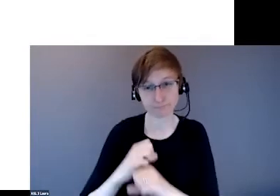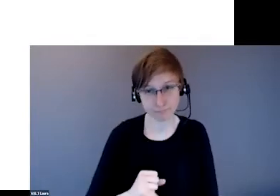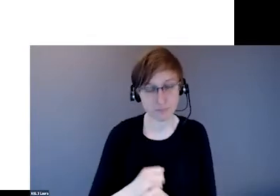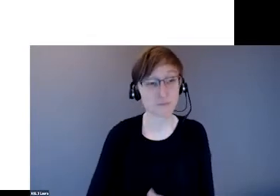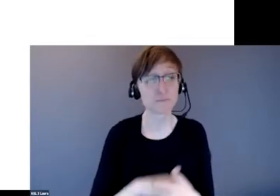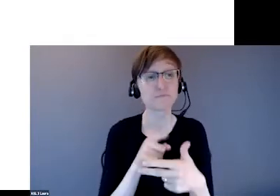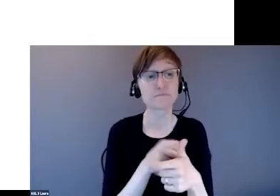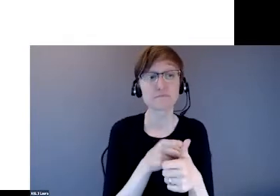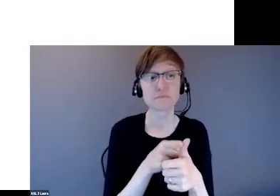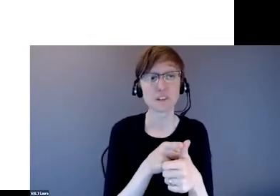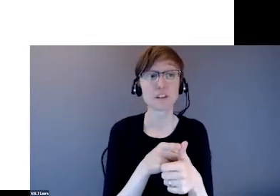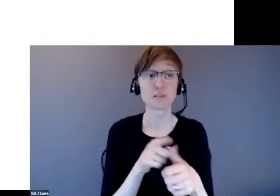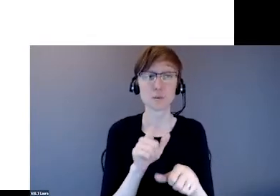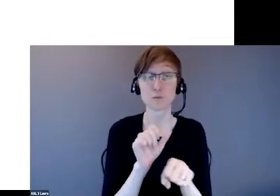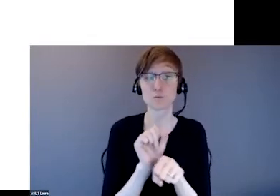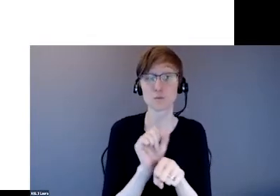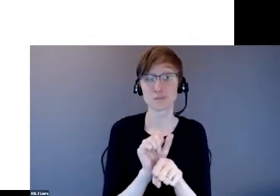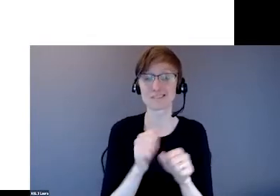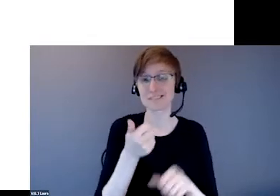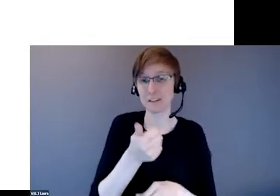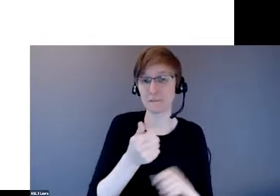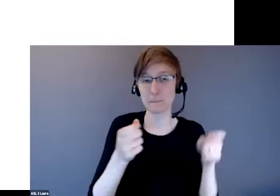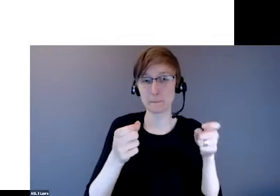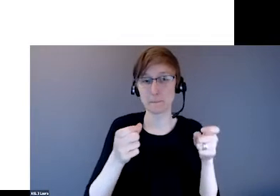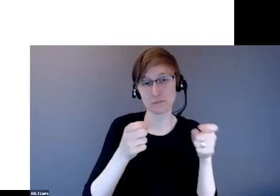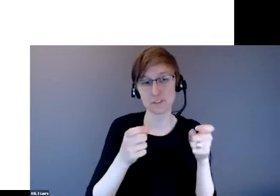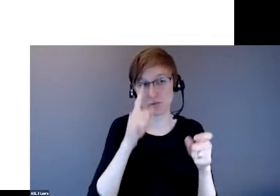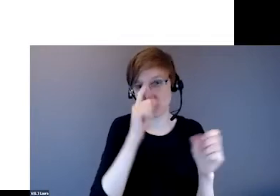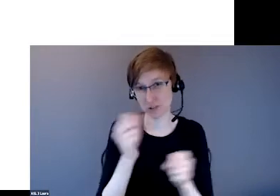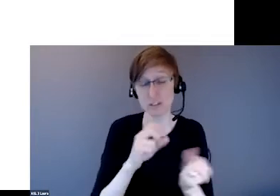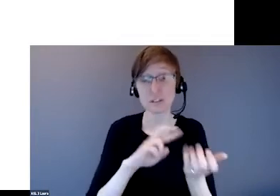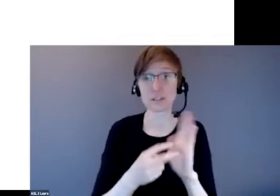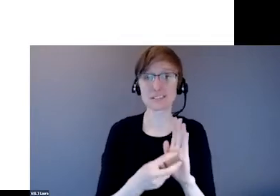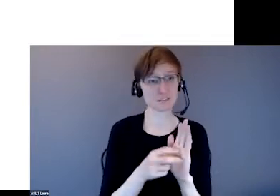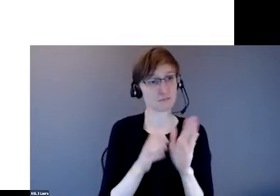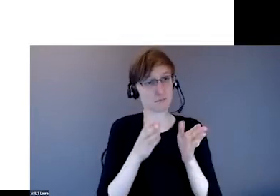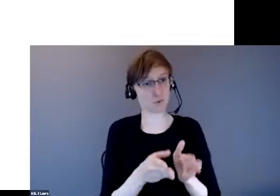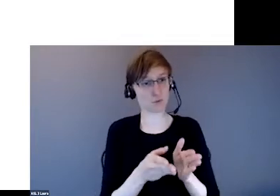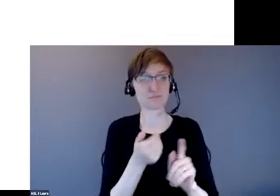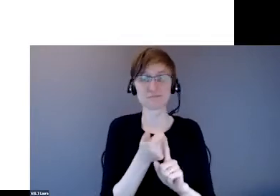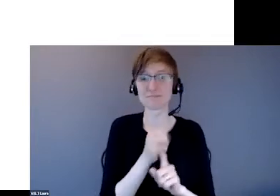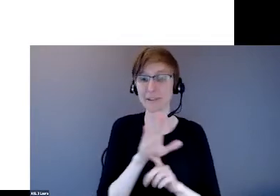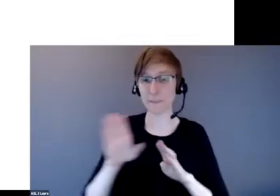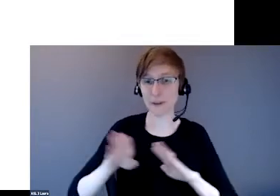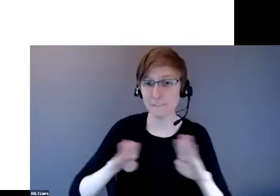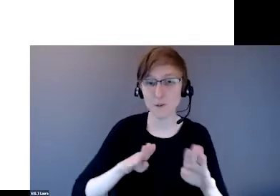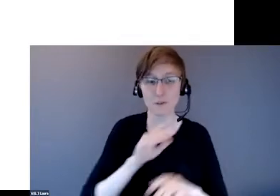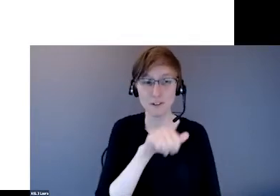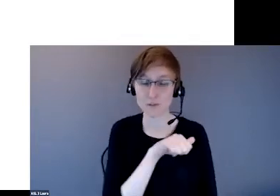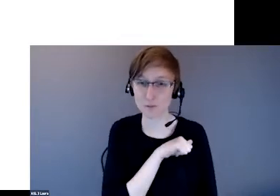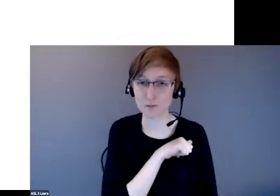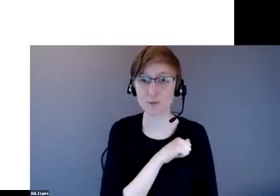Fundamentally, these are behaviors and attitudes that the individual takes in their approach to their work. So some of these behaviors are learning